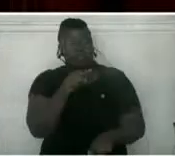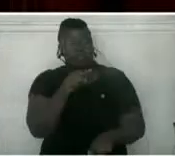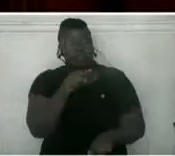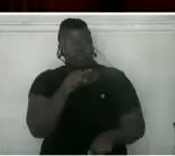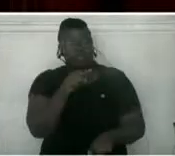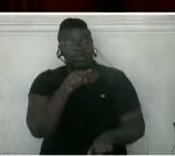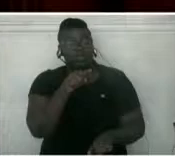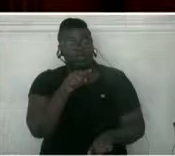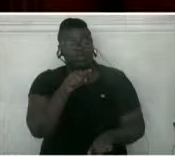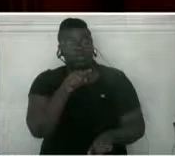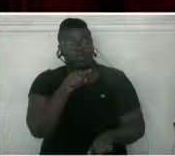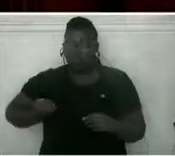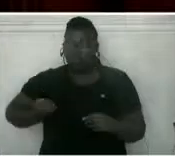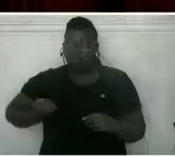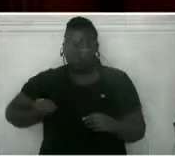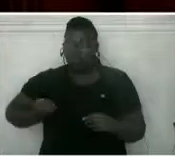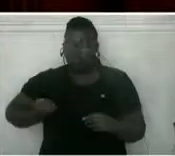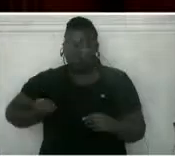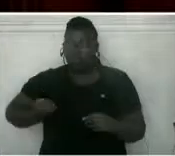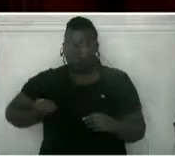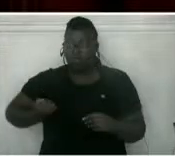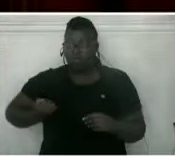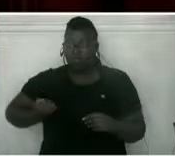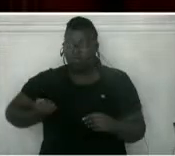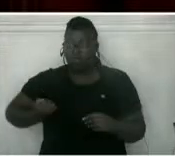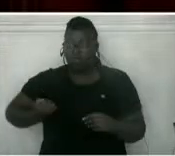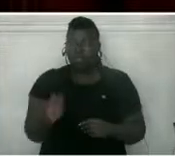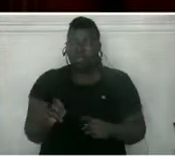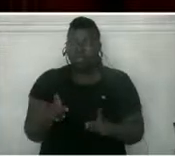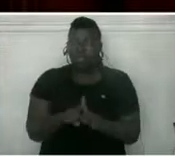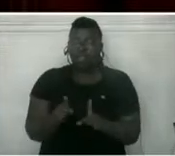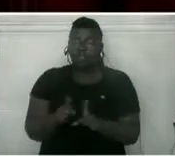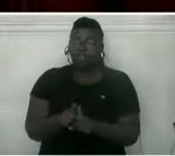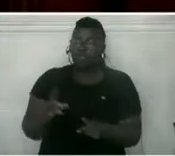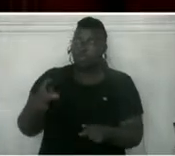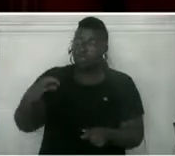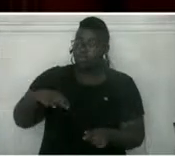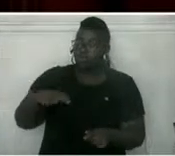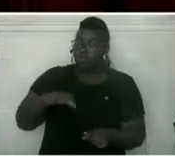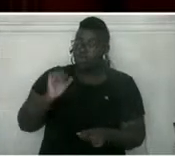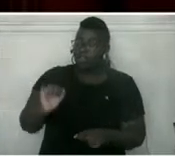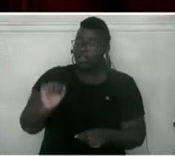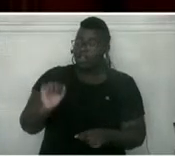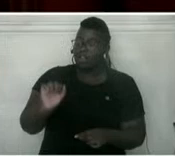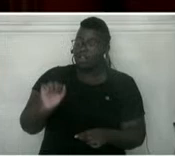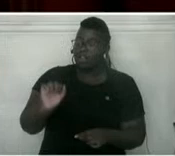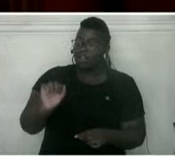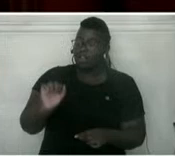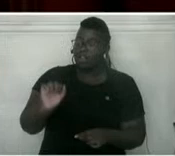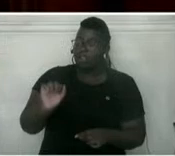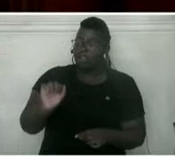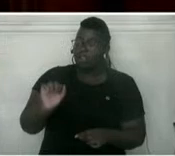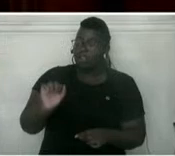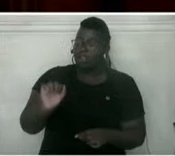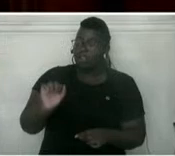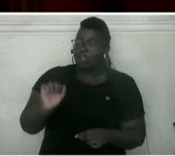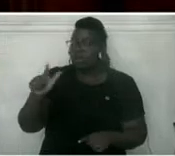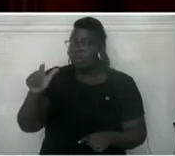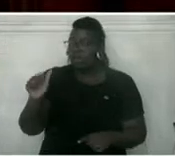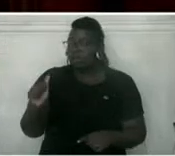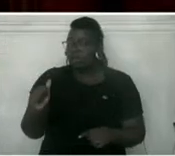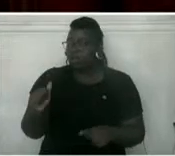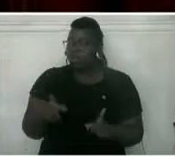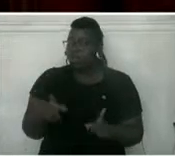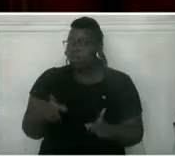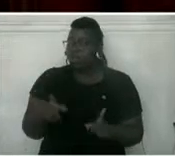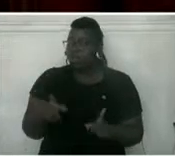wife, Elta, and the daughter, Lulu Gwala. To promote reading and